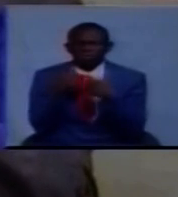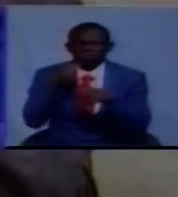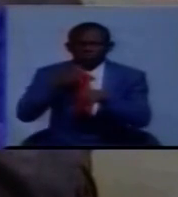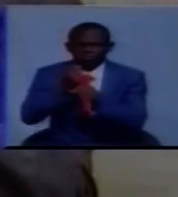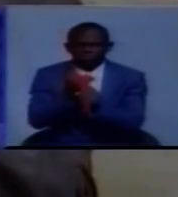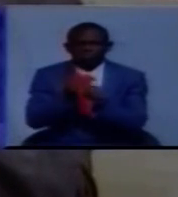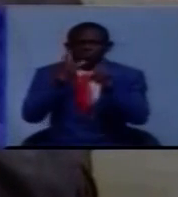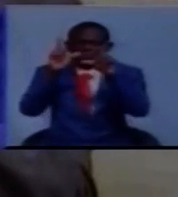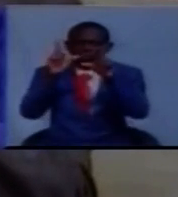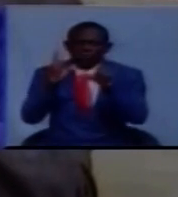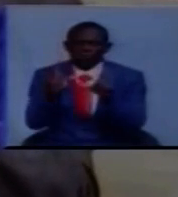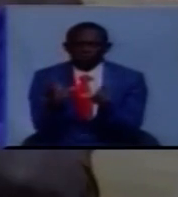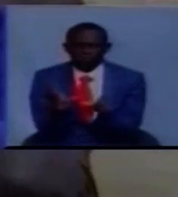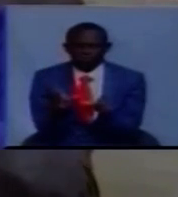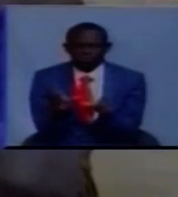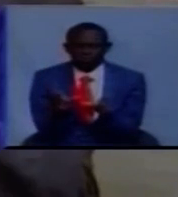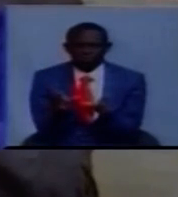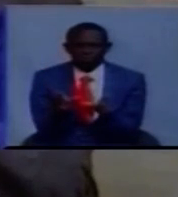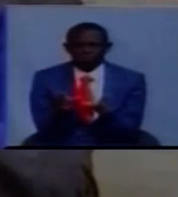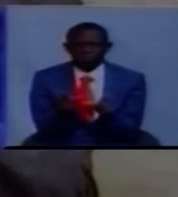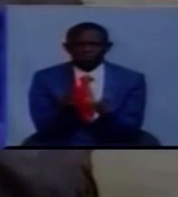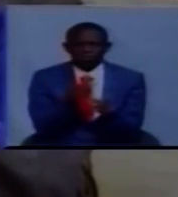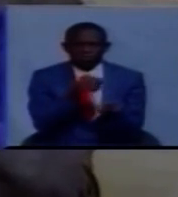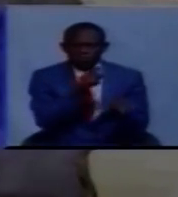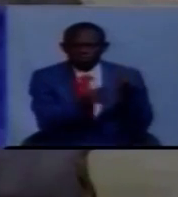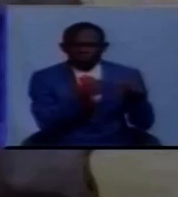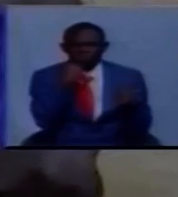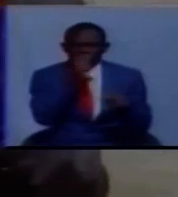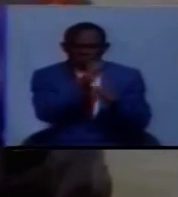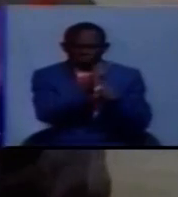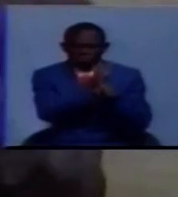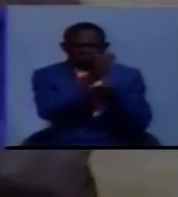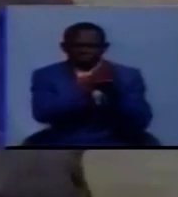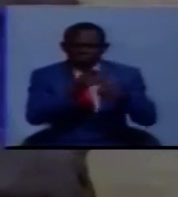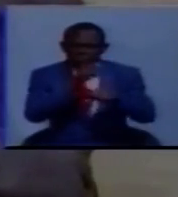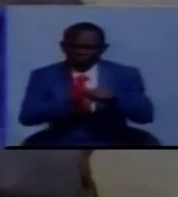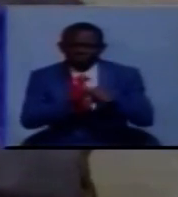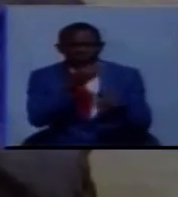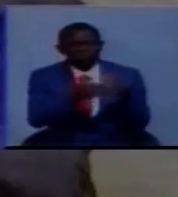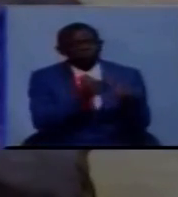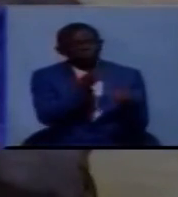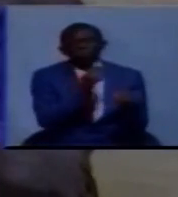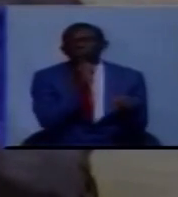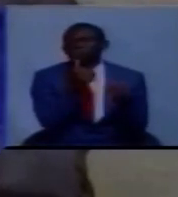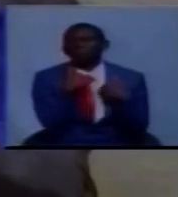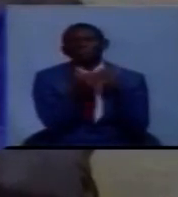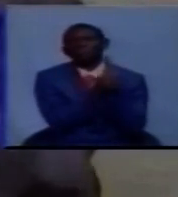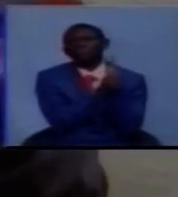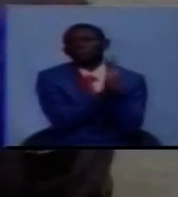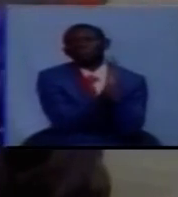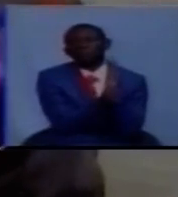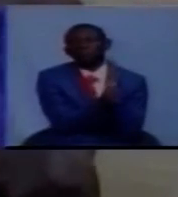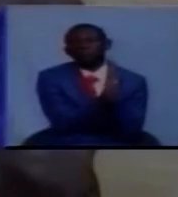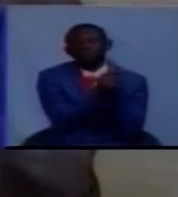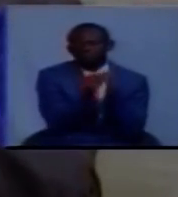about casuals, in a lot of cases, it is unskilled labor. You are not going to get it. This person, he comes in, he rents a house for 2 months, then he